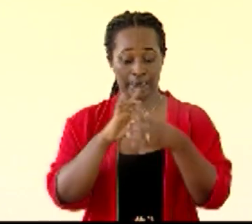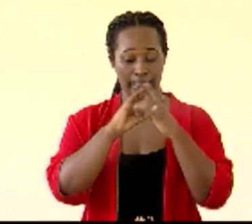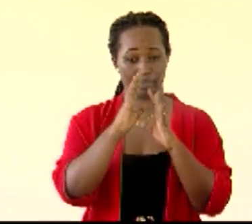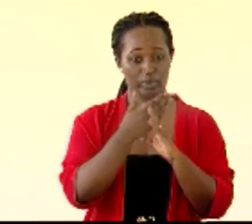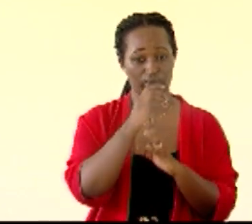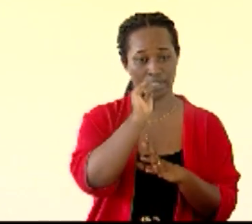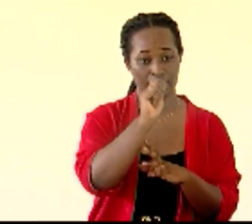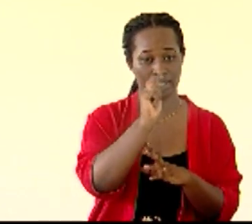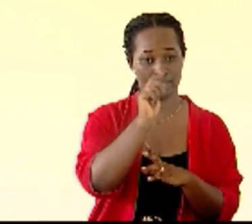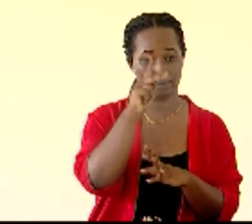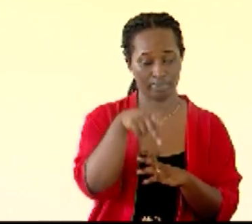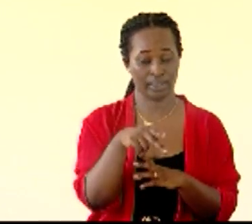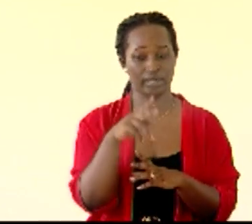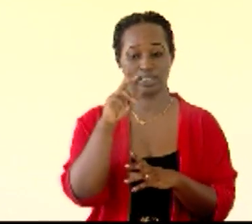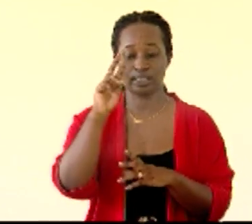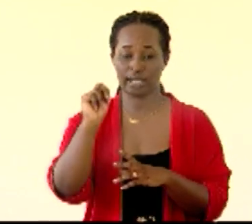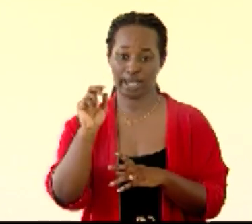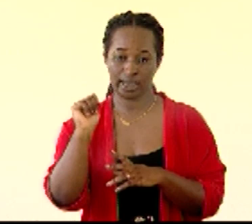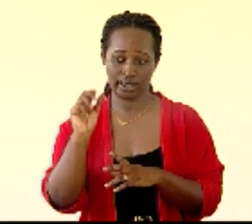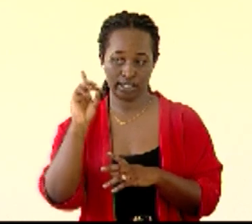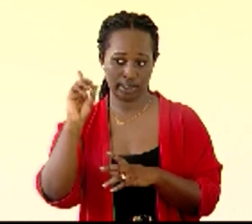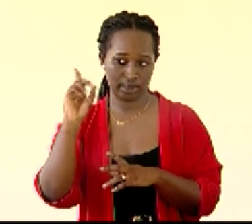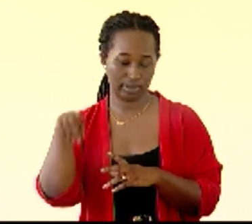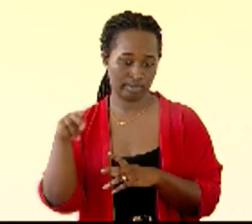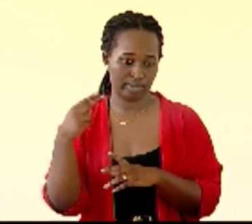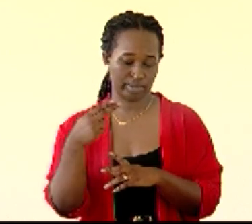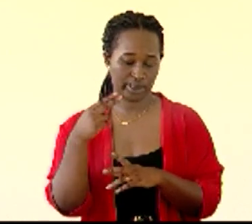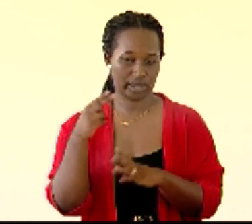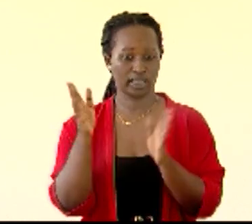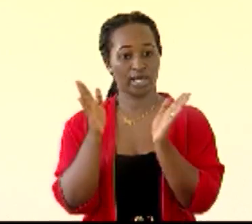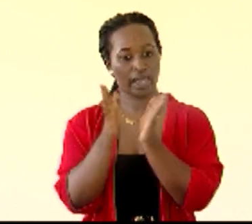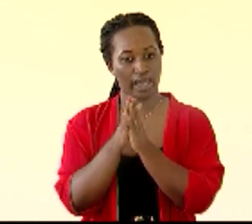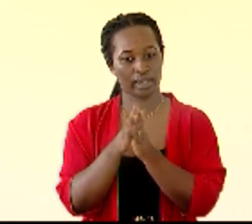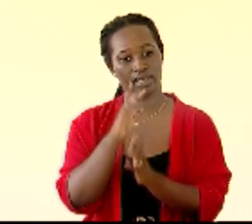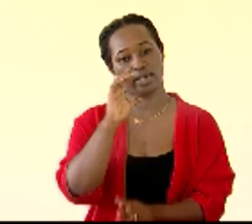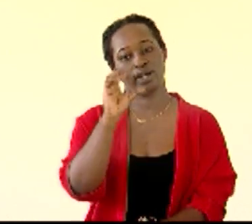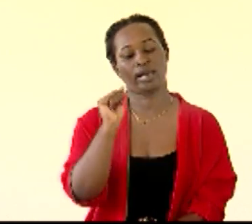ATP, NADPH, and carbon dioxide,